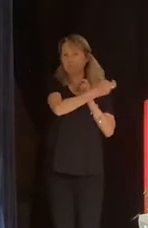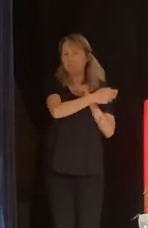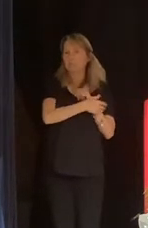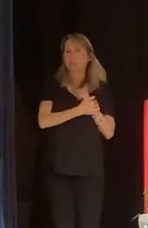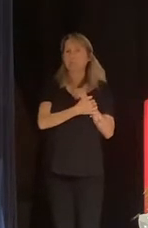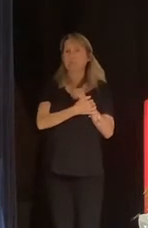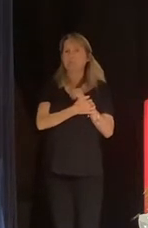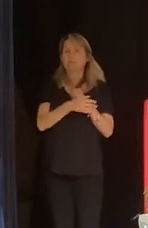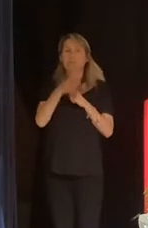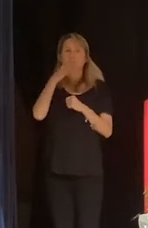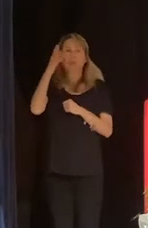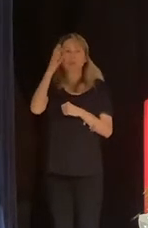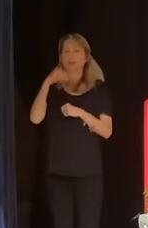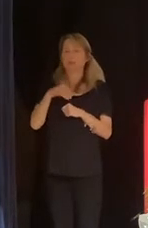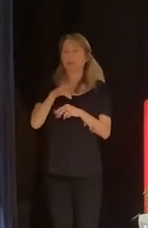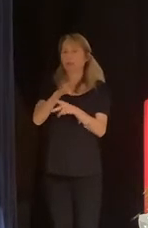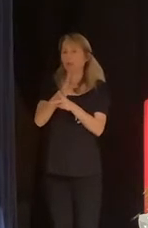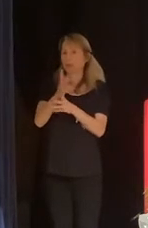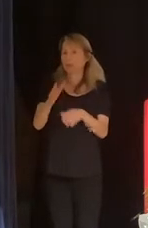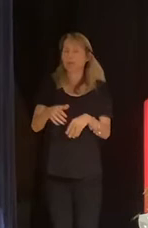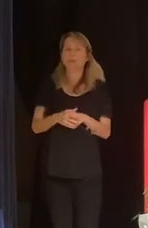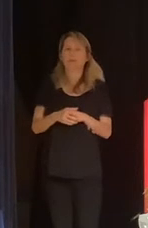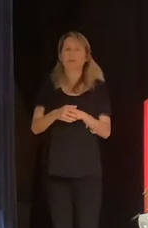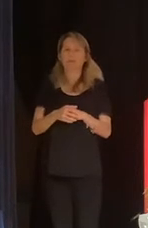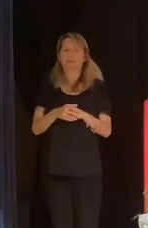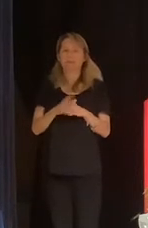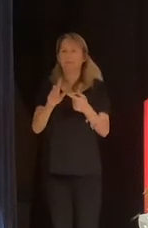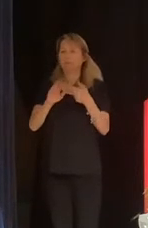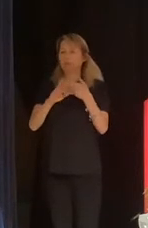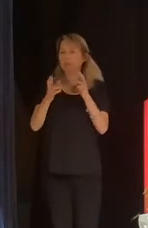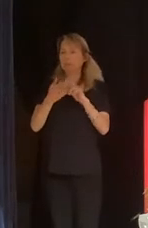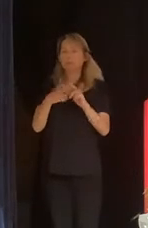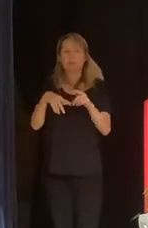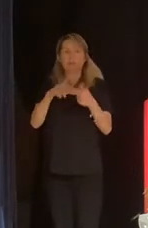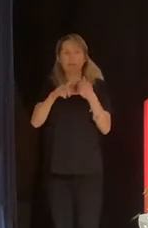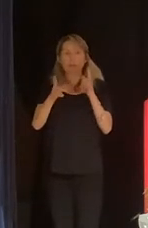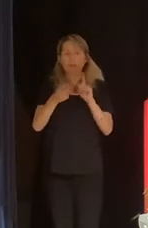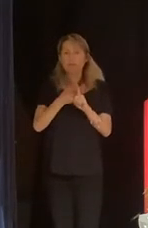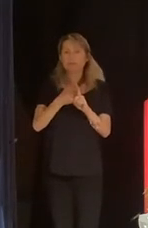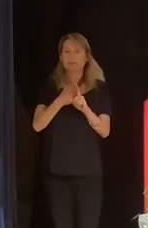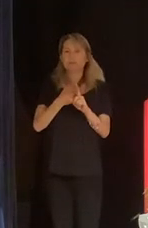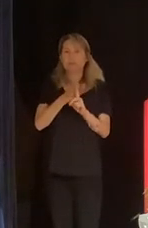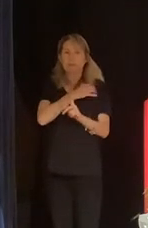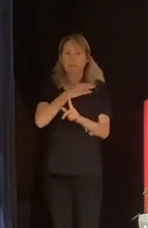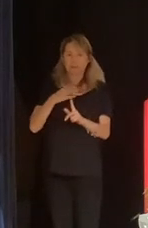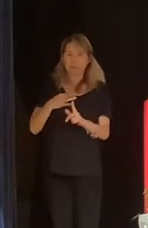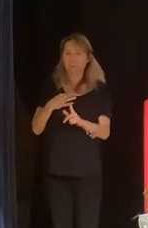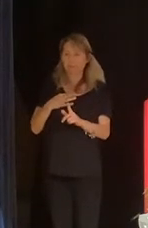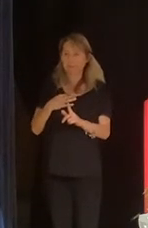parents, guardians, relatives, friends, members of staff.